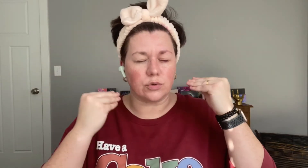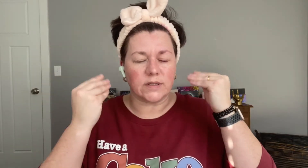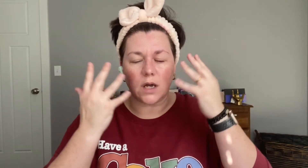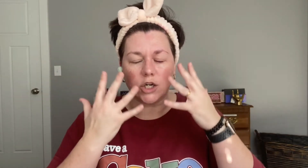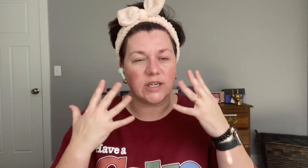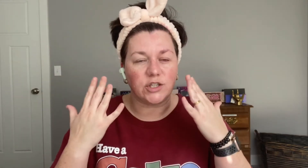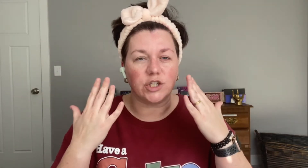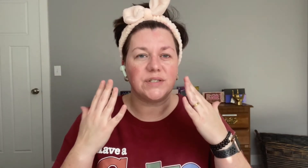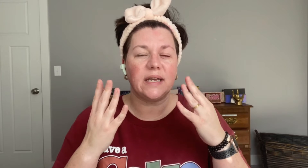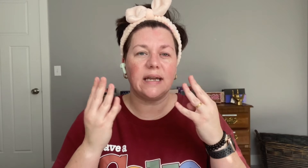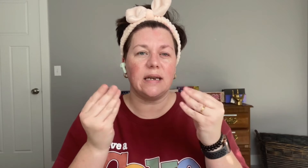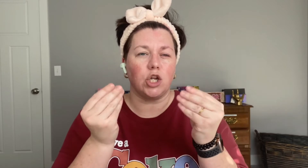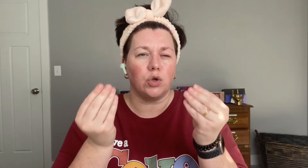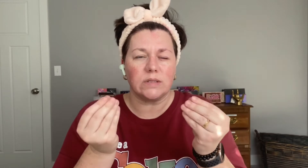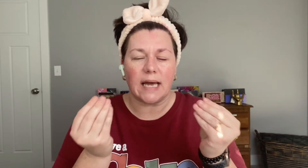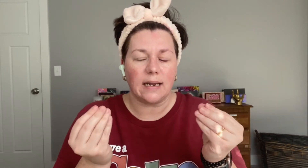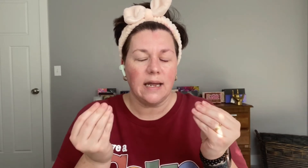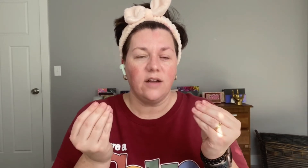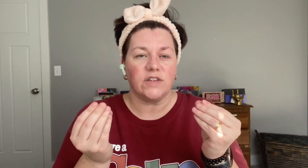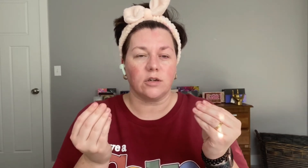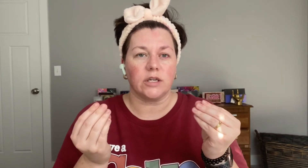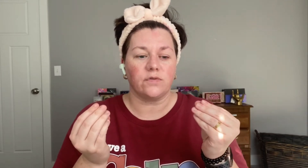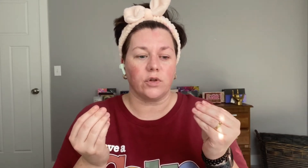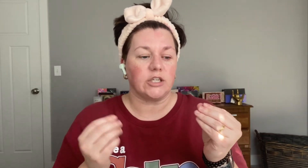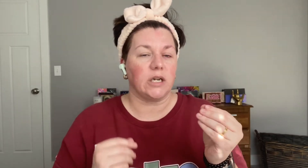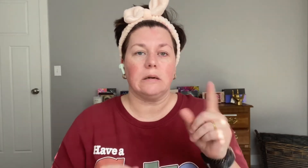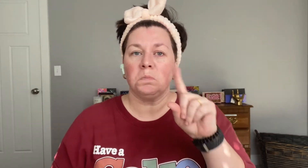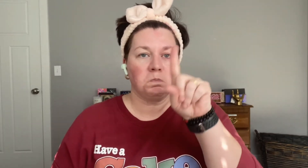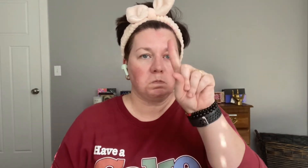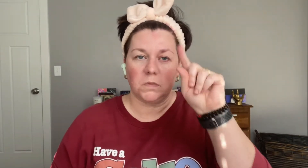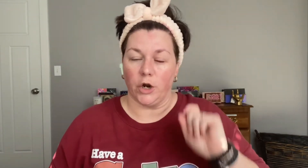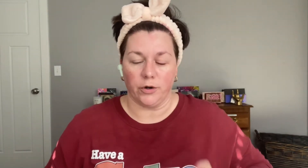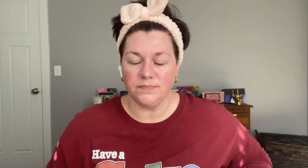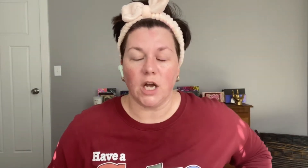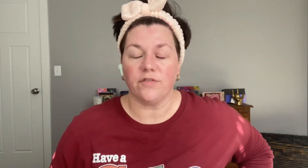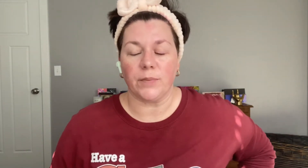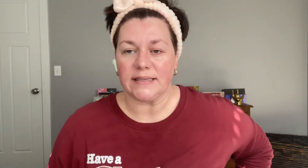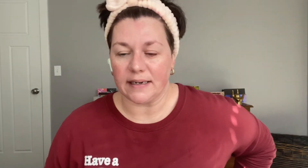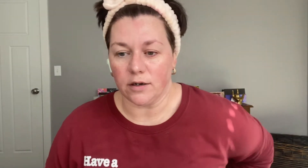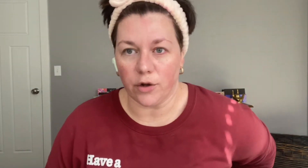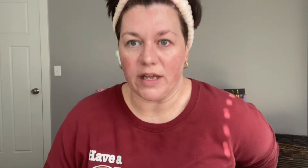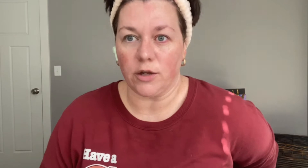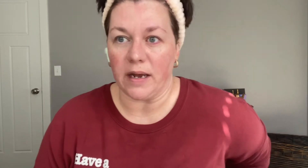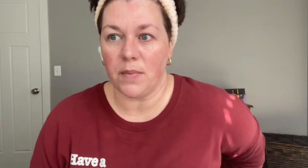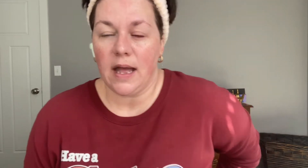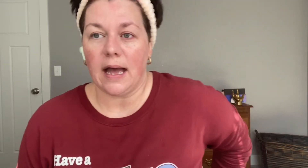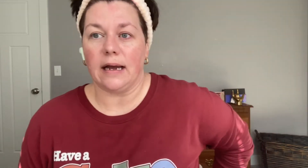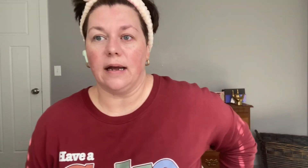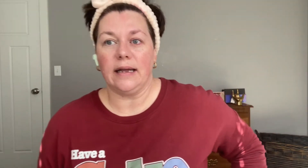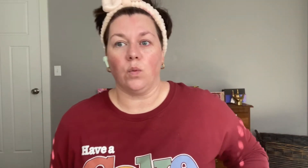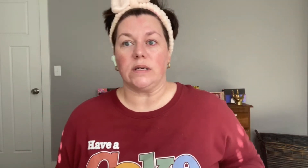to massage it into your skin and use that physical exfoliation. No, not for my skin. No, thank you, ma'am.